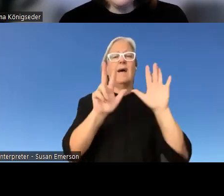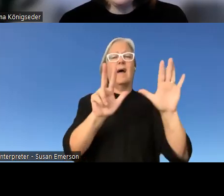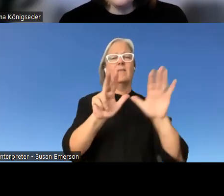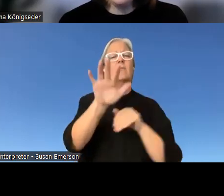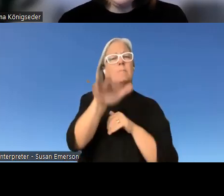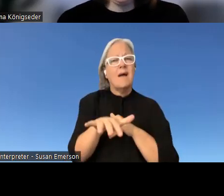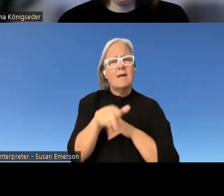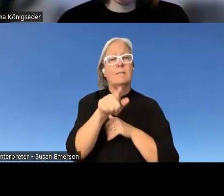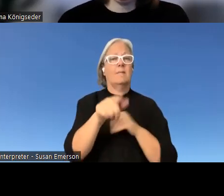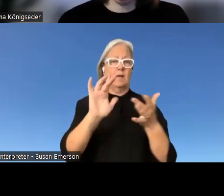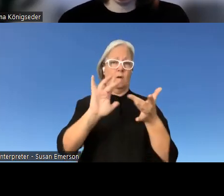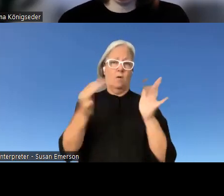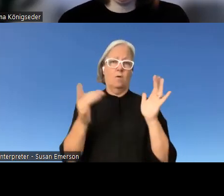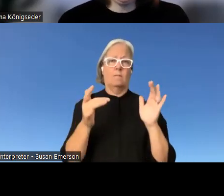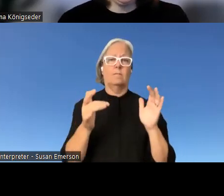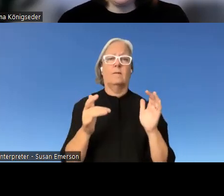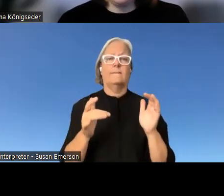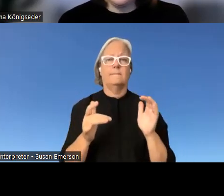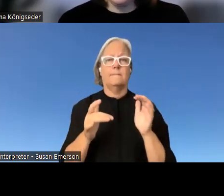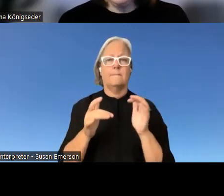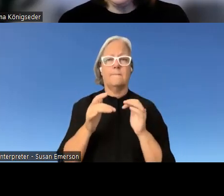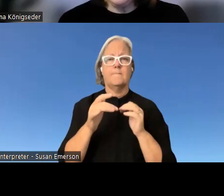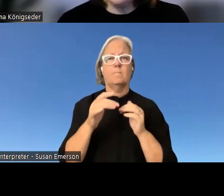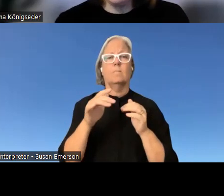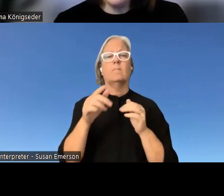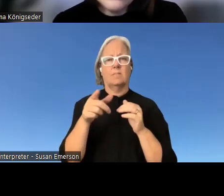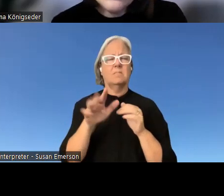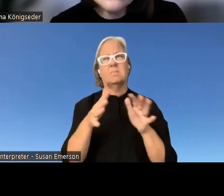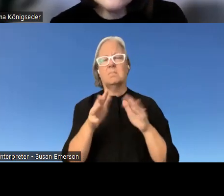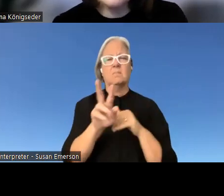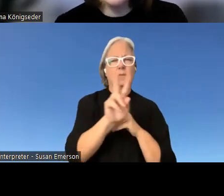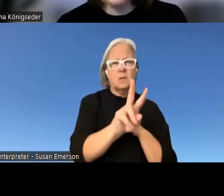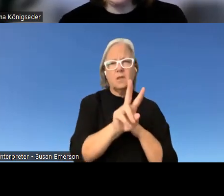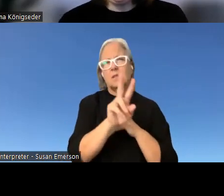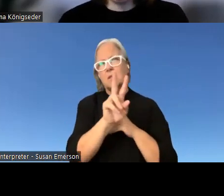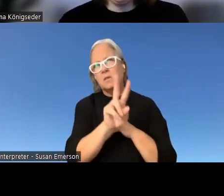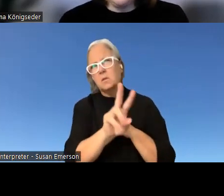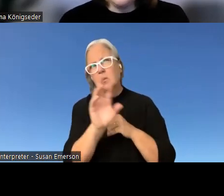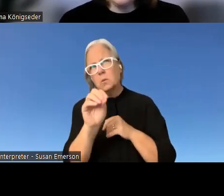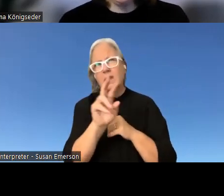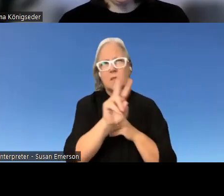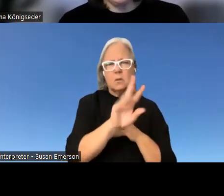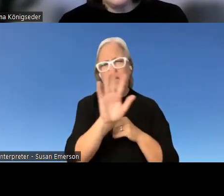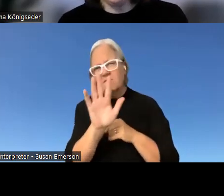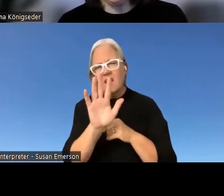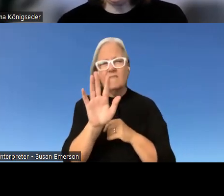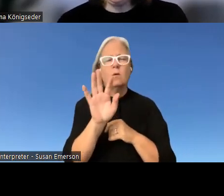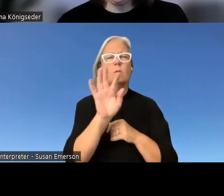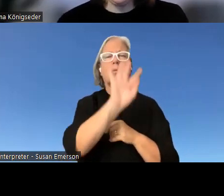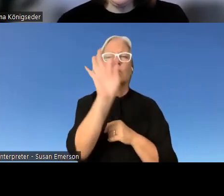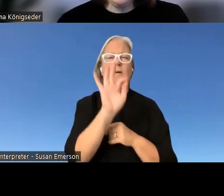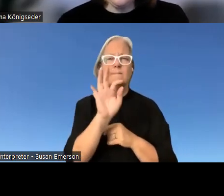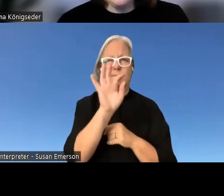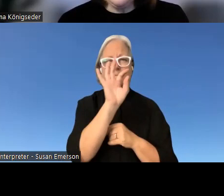online platform with questionnaire at around 20-25 questions that you can fill out. You can also download